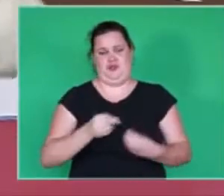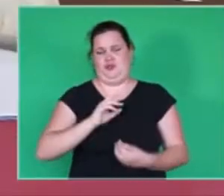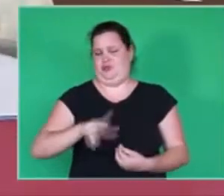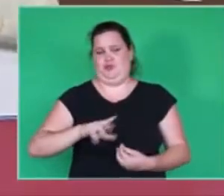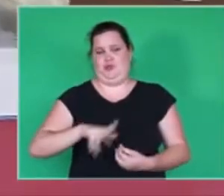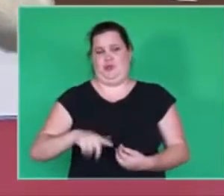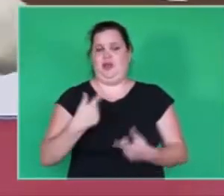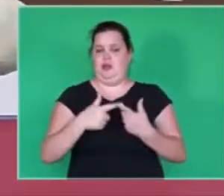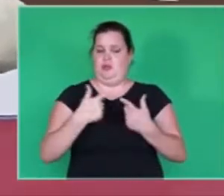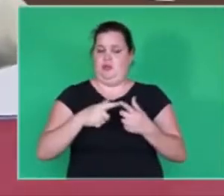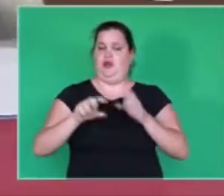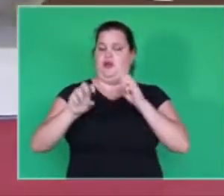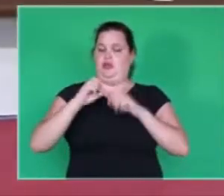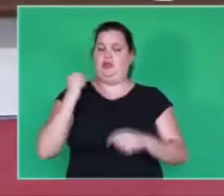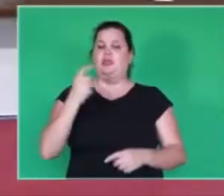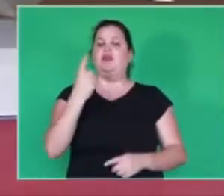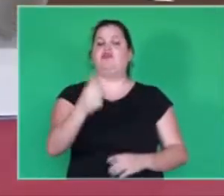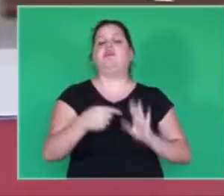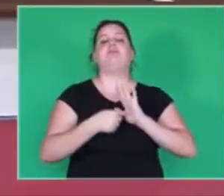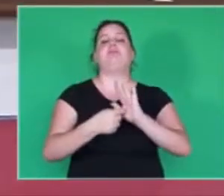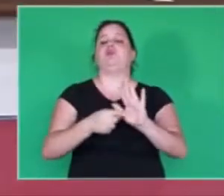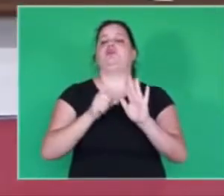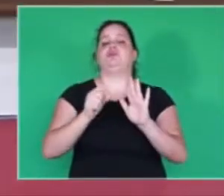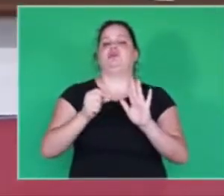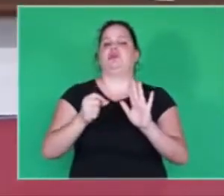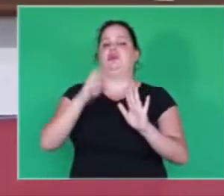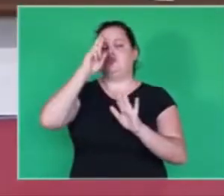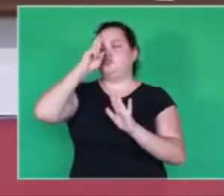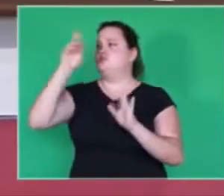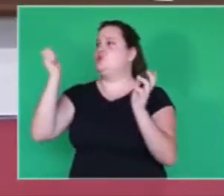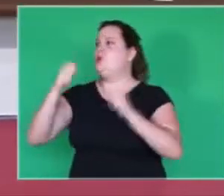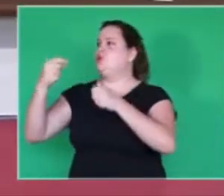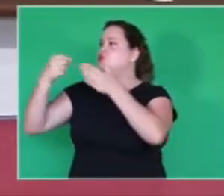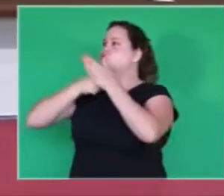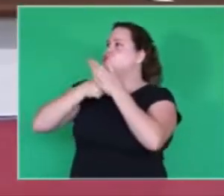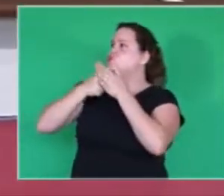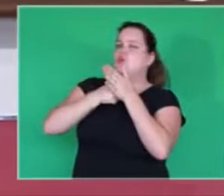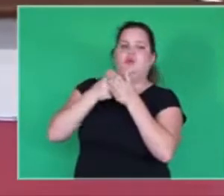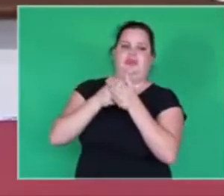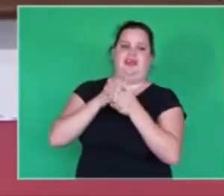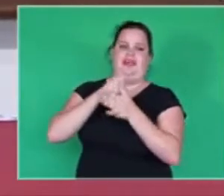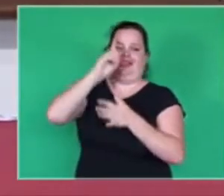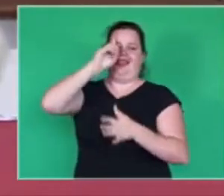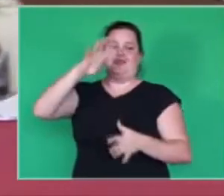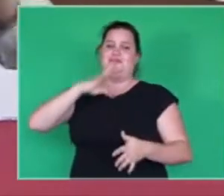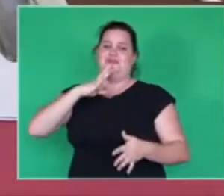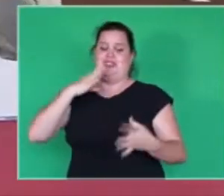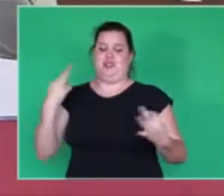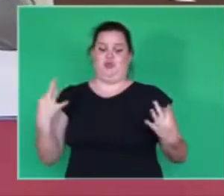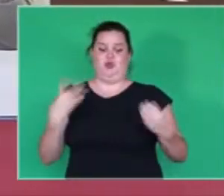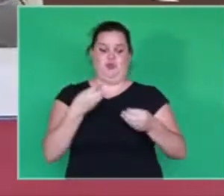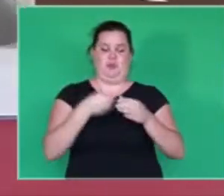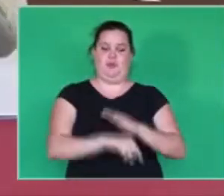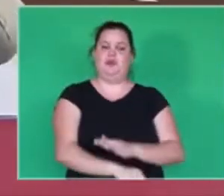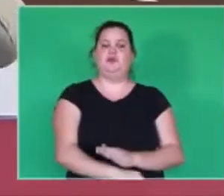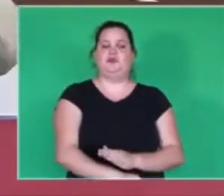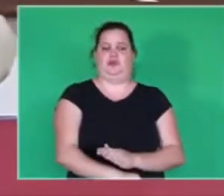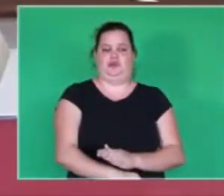philosophy. So this was the struggle. We want to improve man. So time went by,